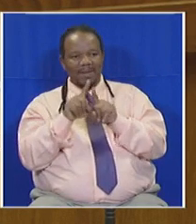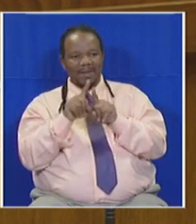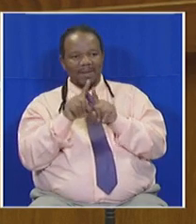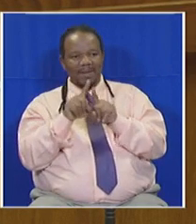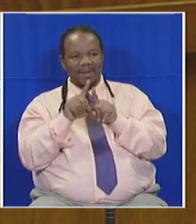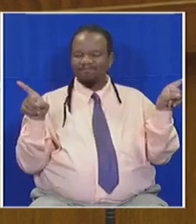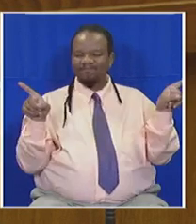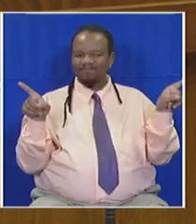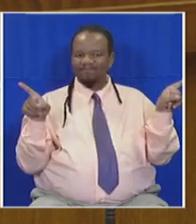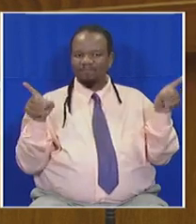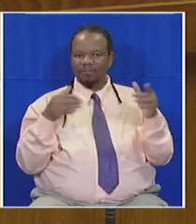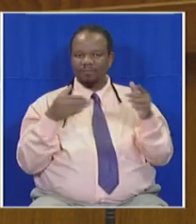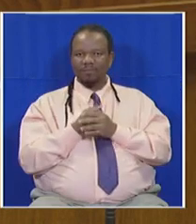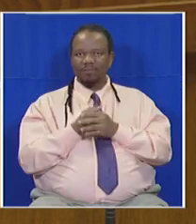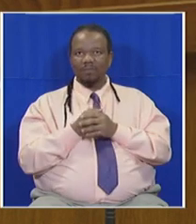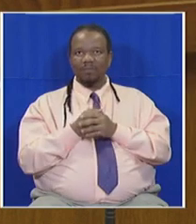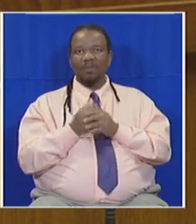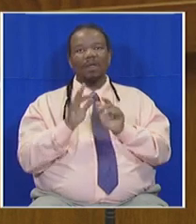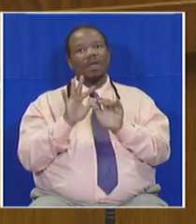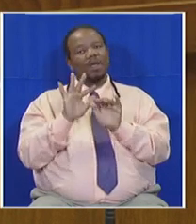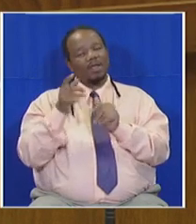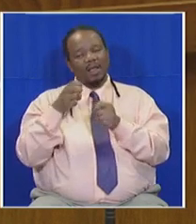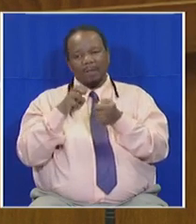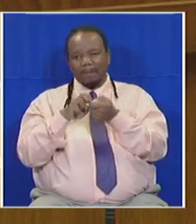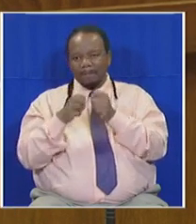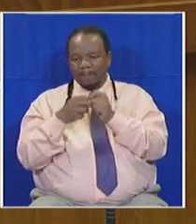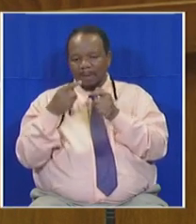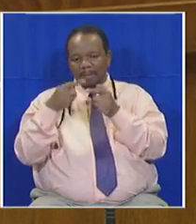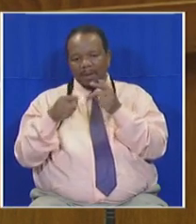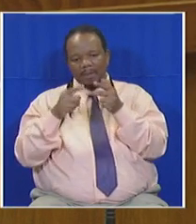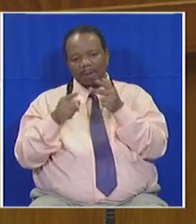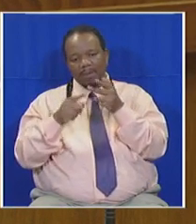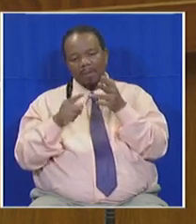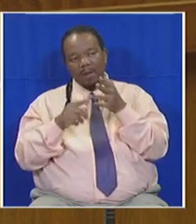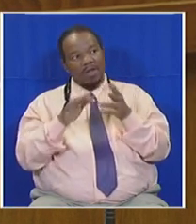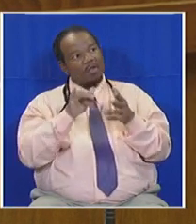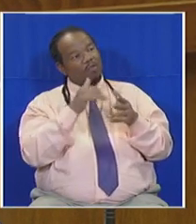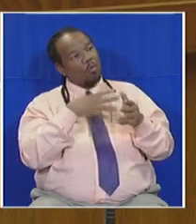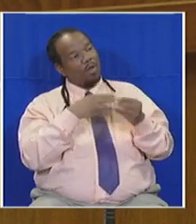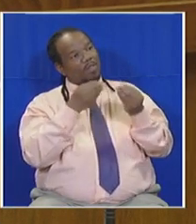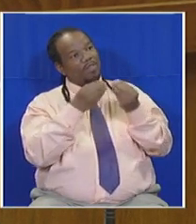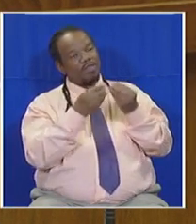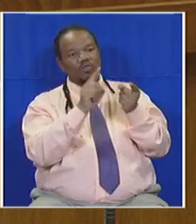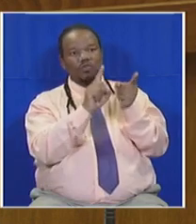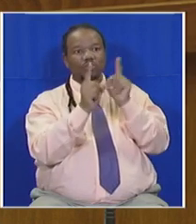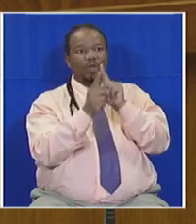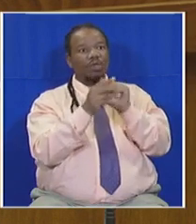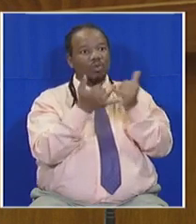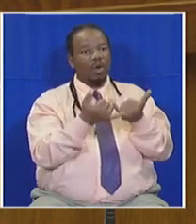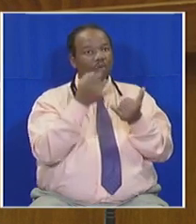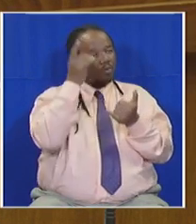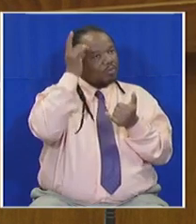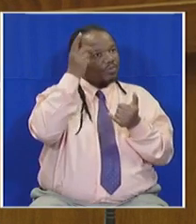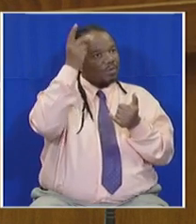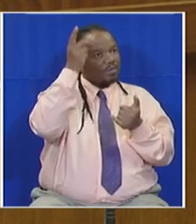diametrically opposed. Here are a few constraining factors to consider if you want to make the real change that you keep dreaming about. The